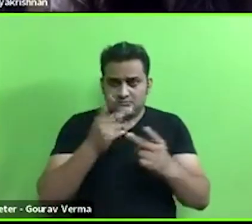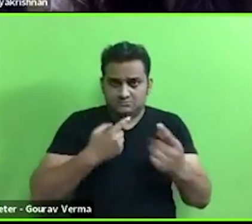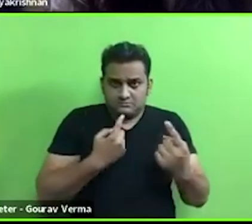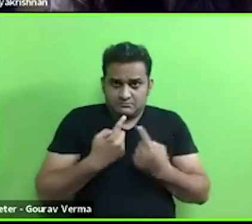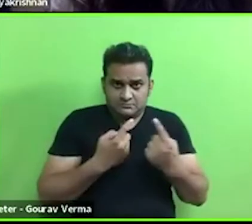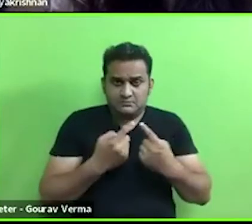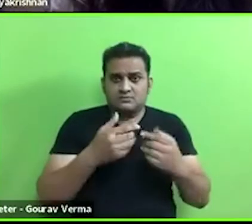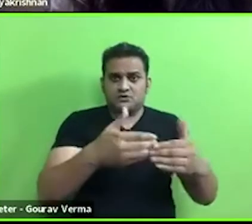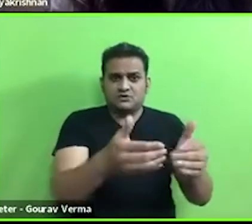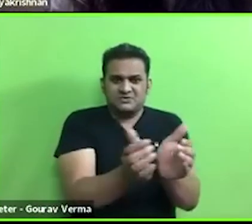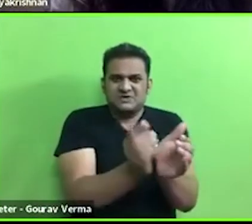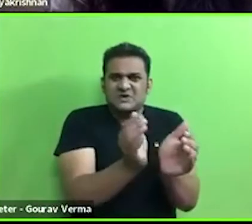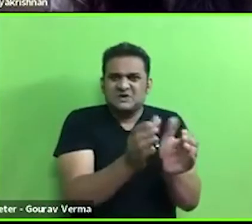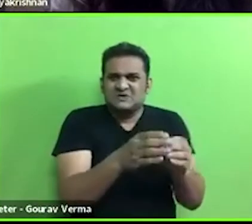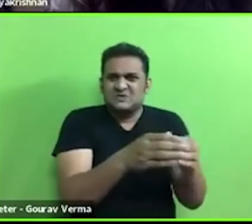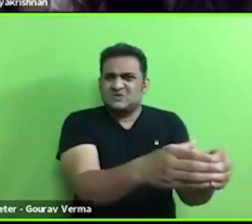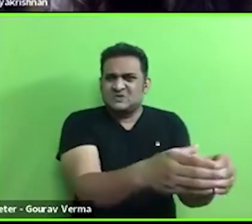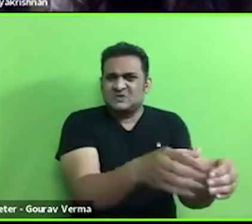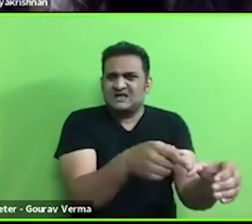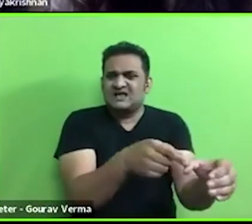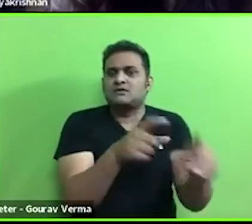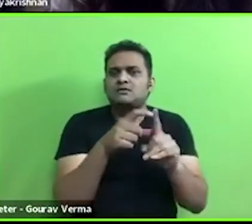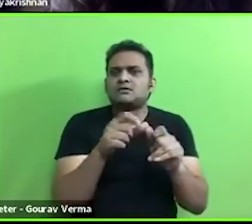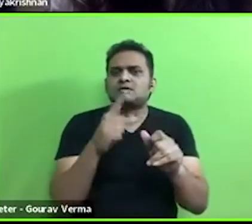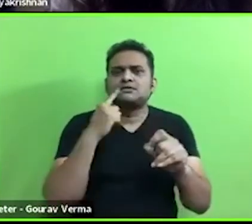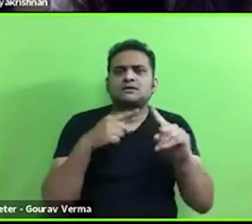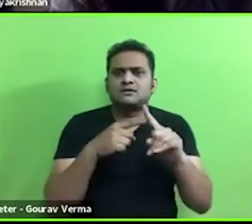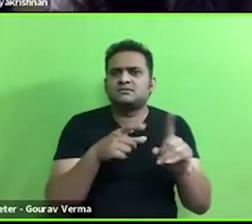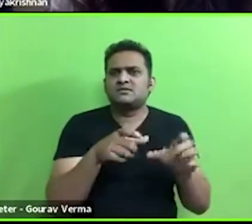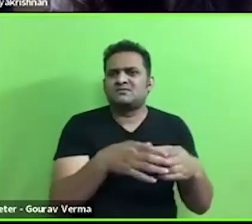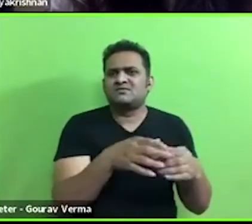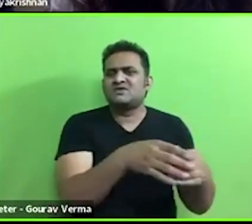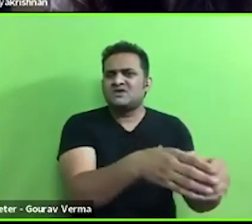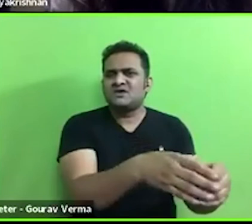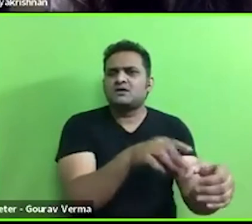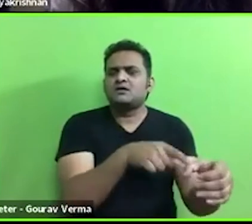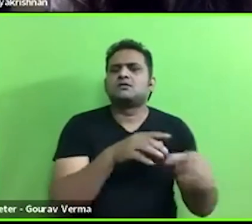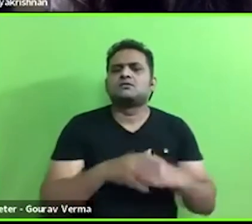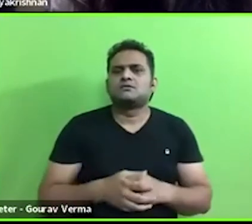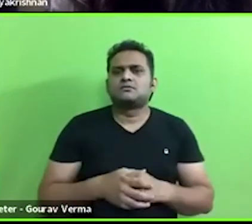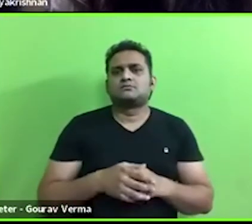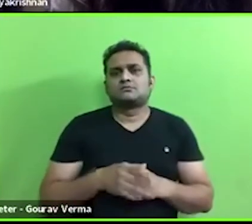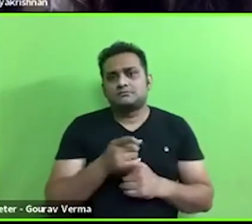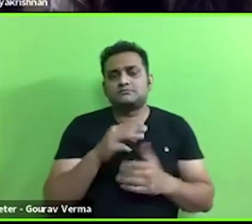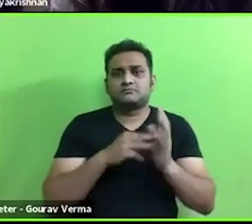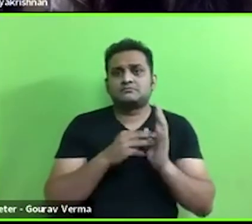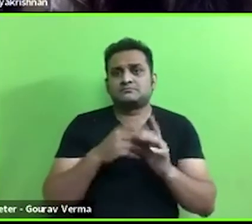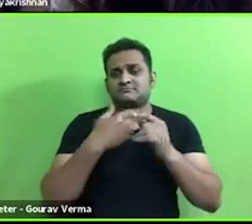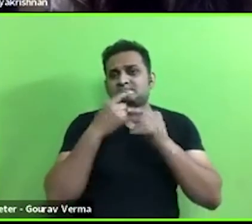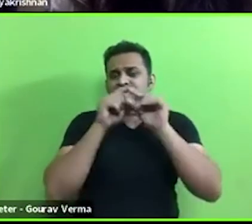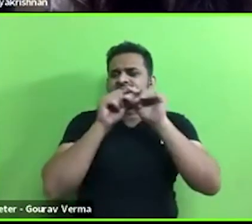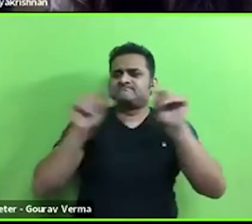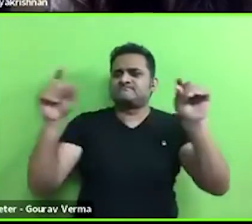that are marginalized, Dalit communities, one of the fundamental things is that in the notion of being